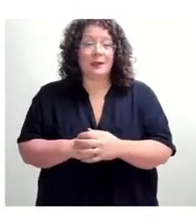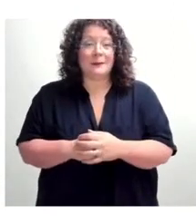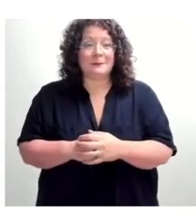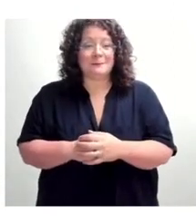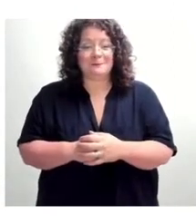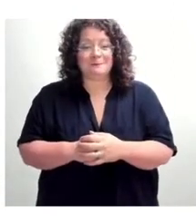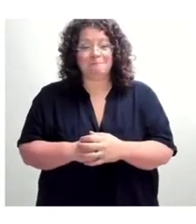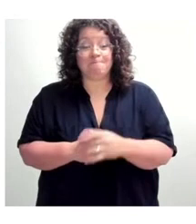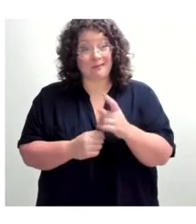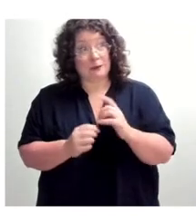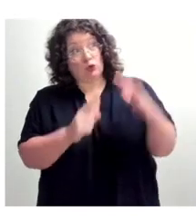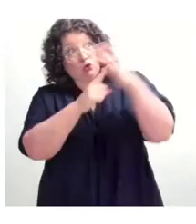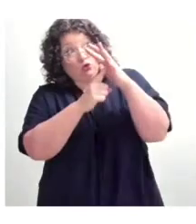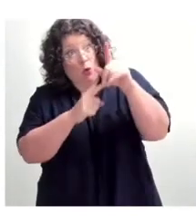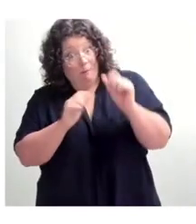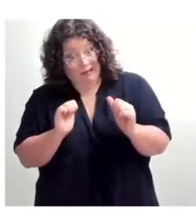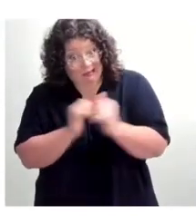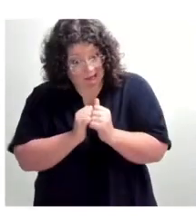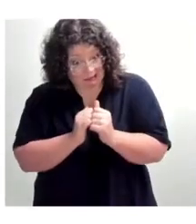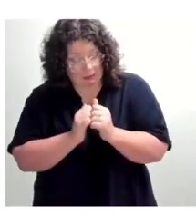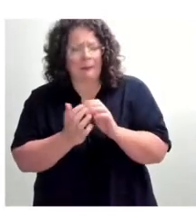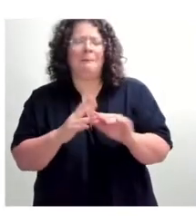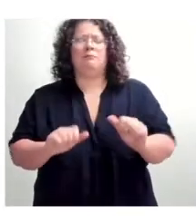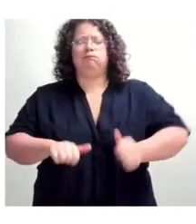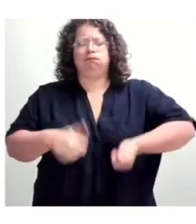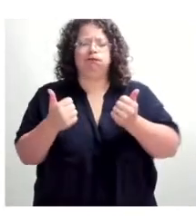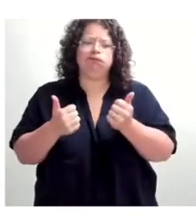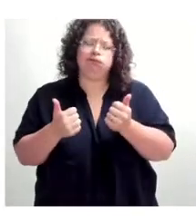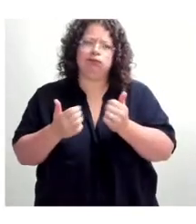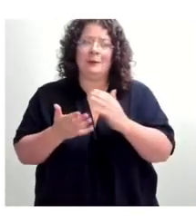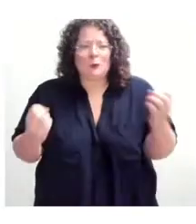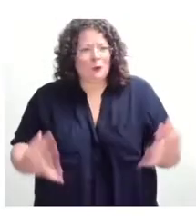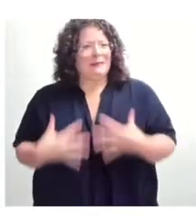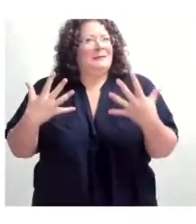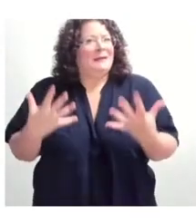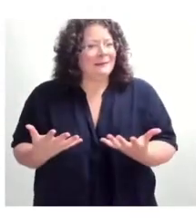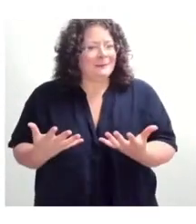energizing. And I think now we're at that point where we need more of it. We need so much more of